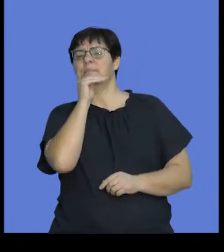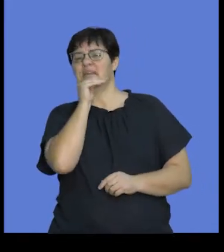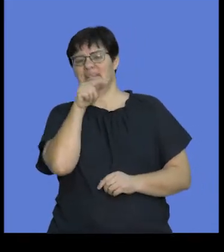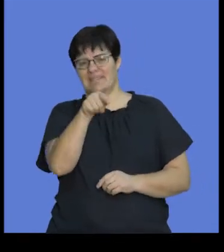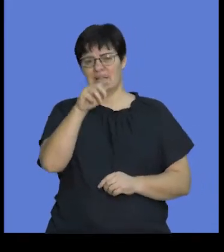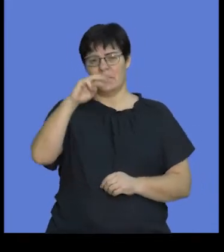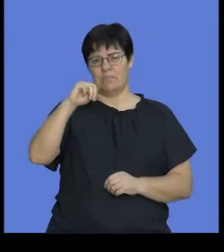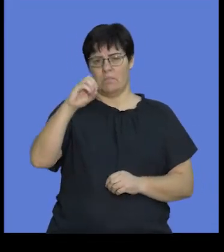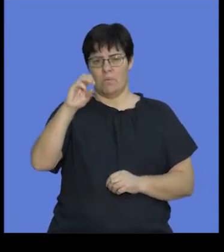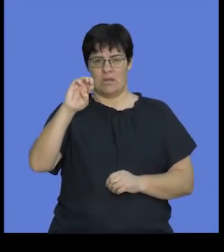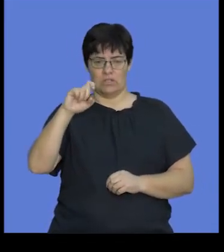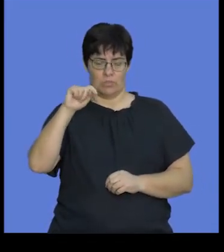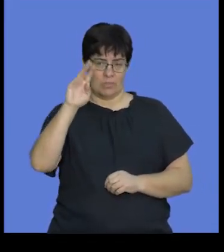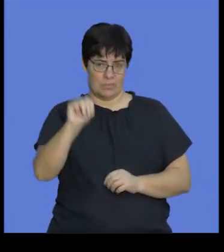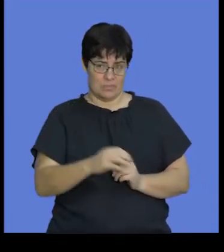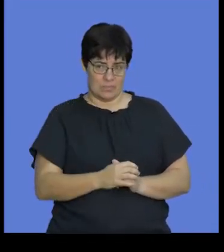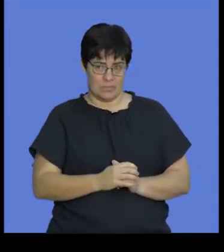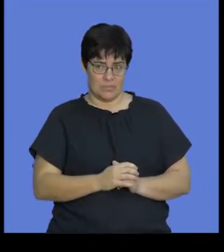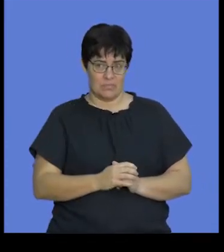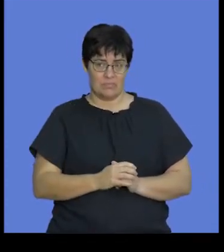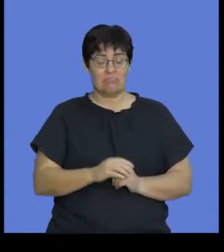definition of momentum.